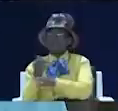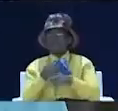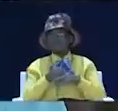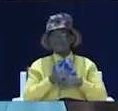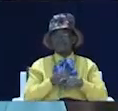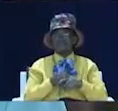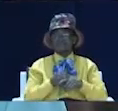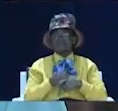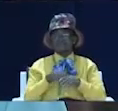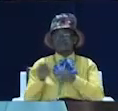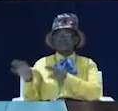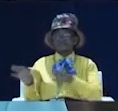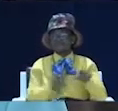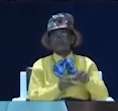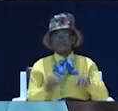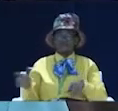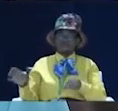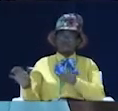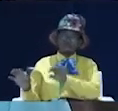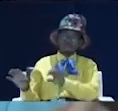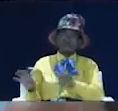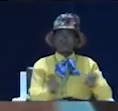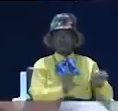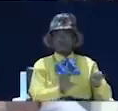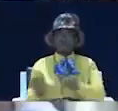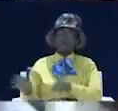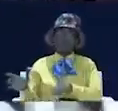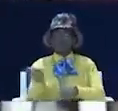Do you know that's what God is about to do for you tonight?